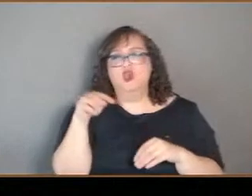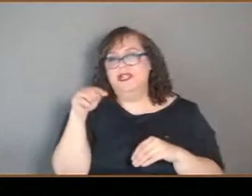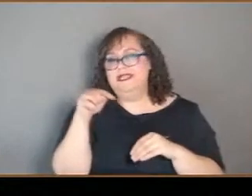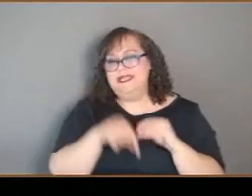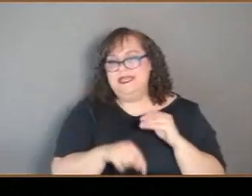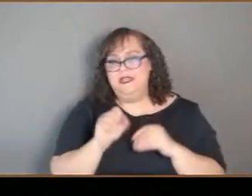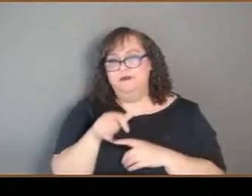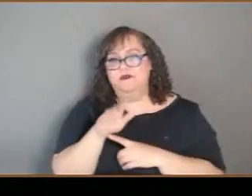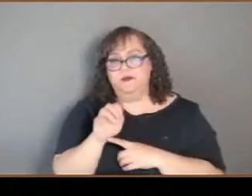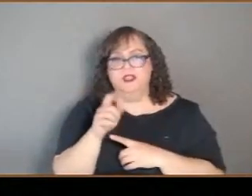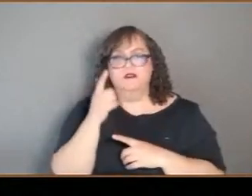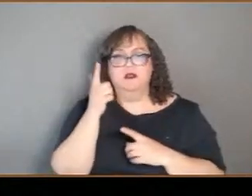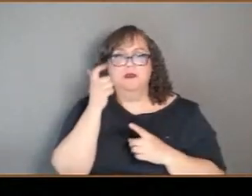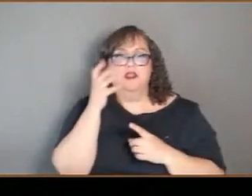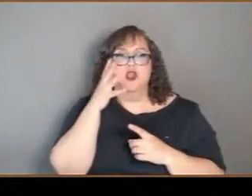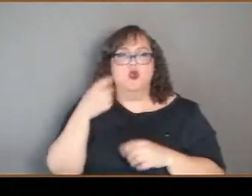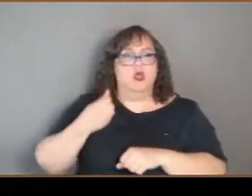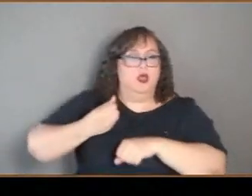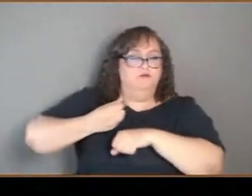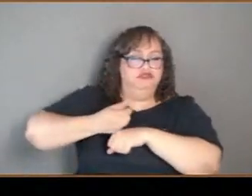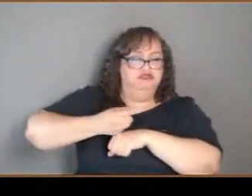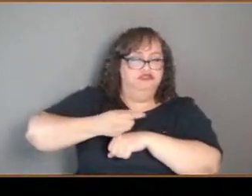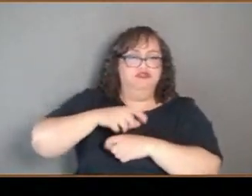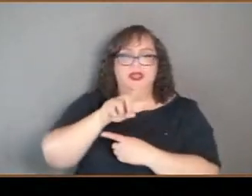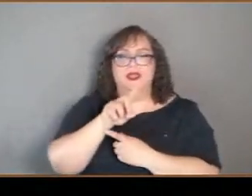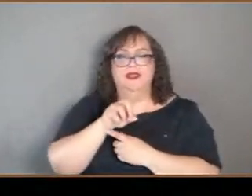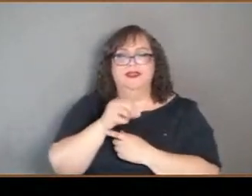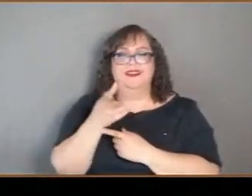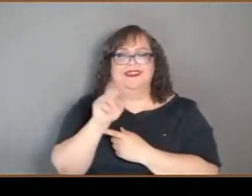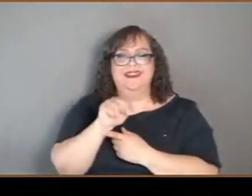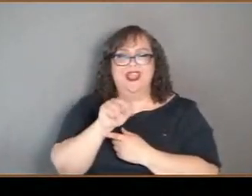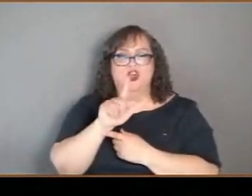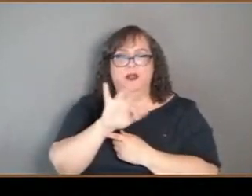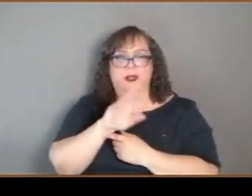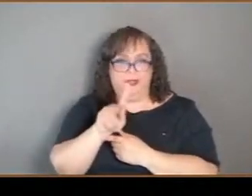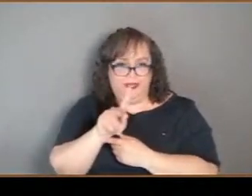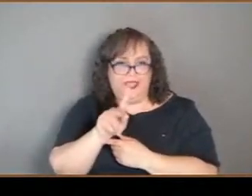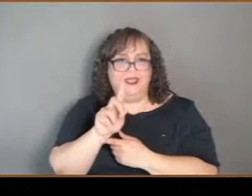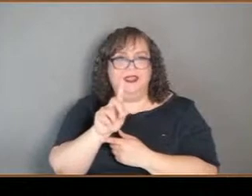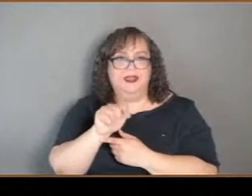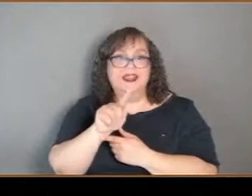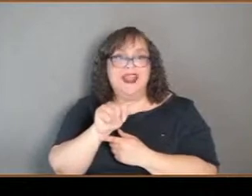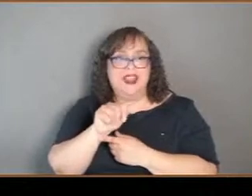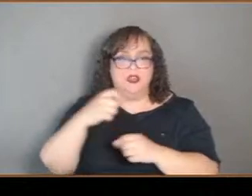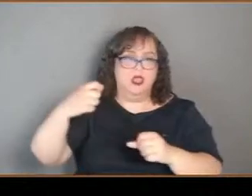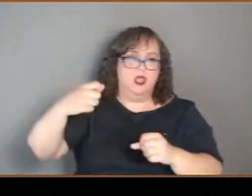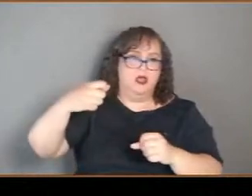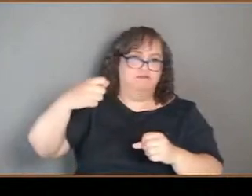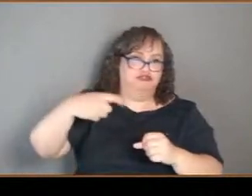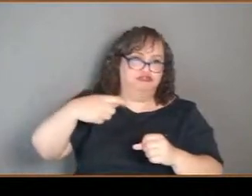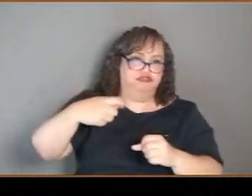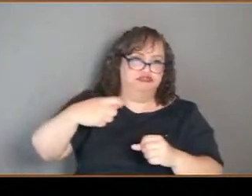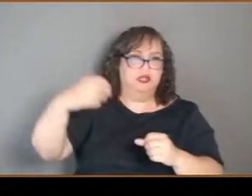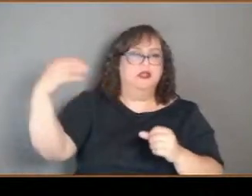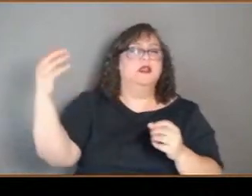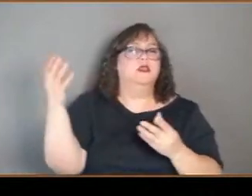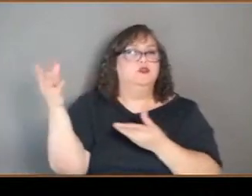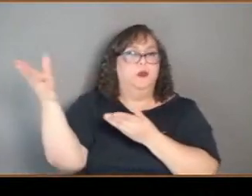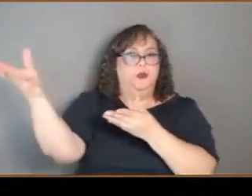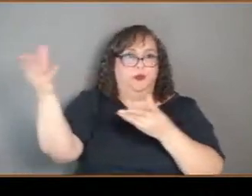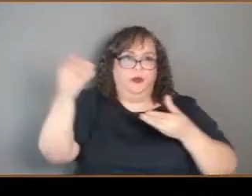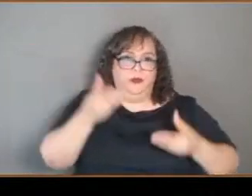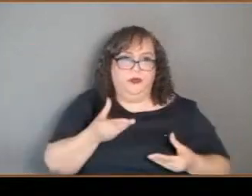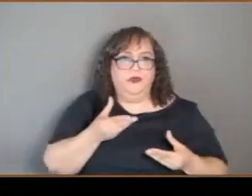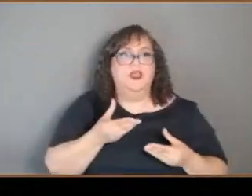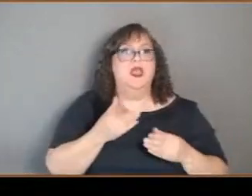traditionally takes a long time to downlink data from the outer solar system, but the closer you are to Earth, the higher your telemetry rates are.